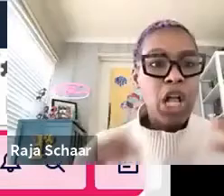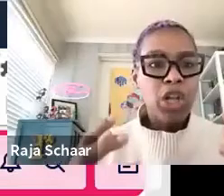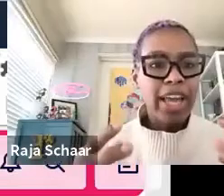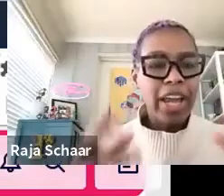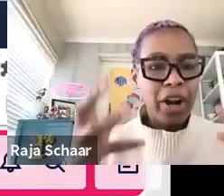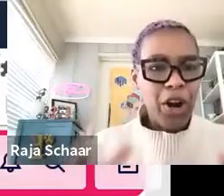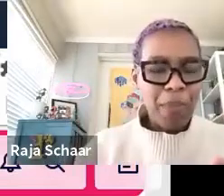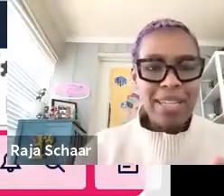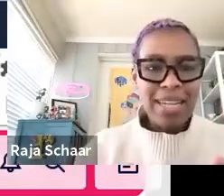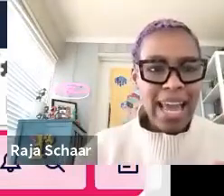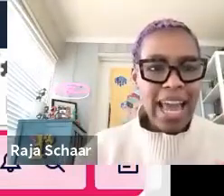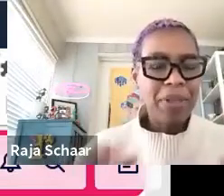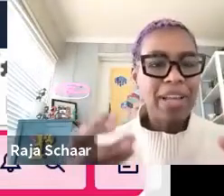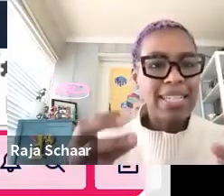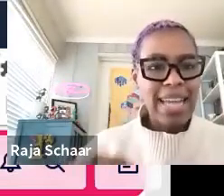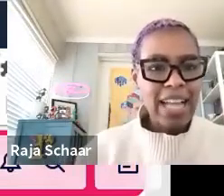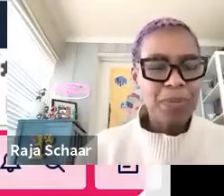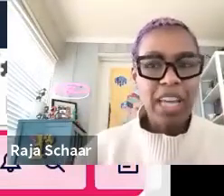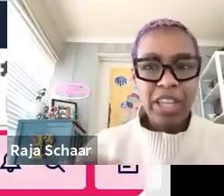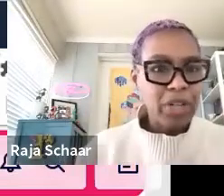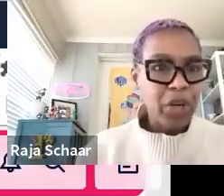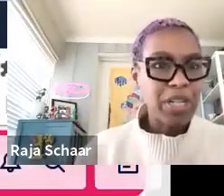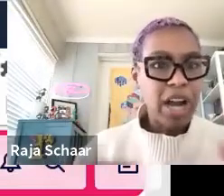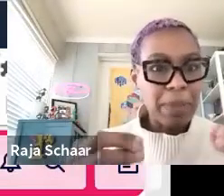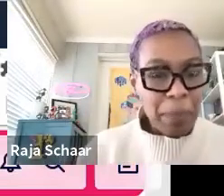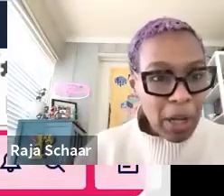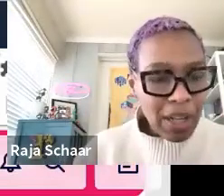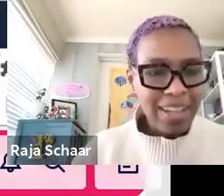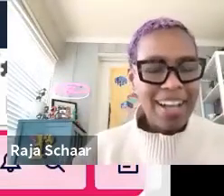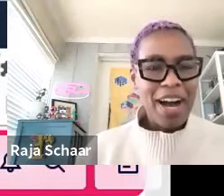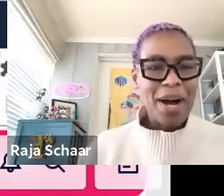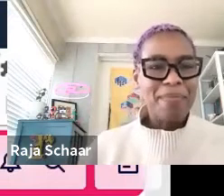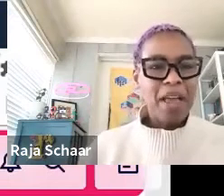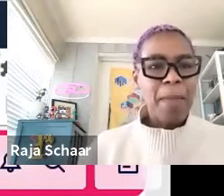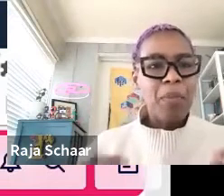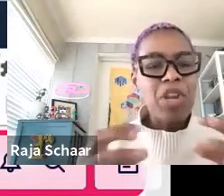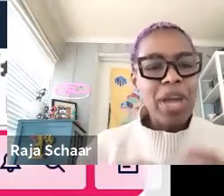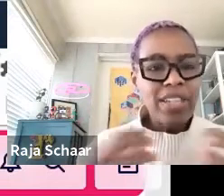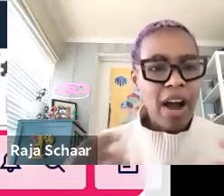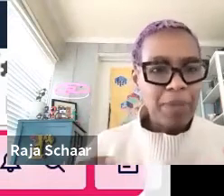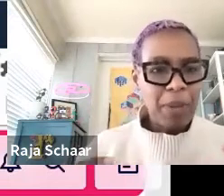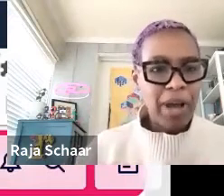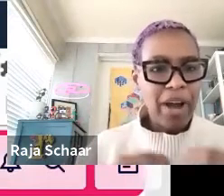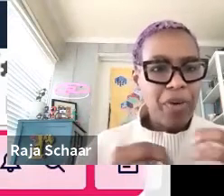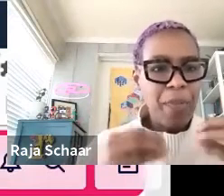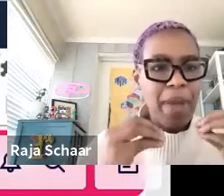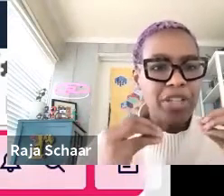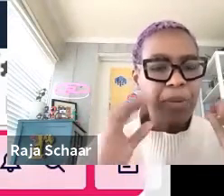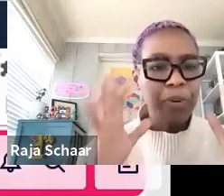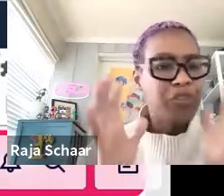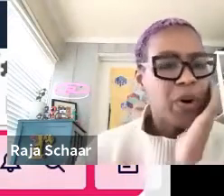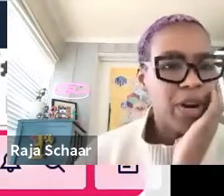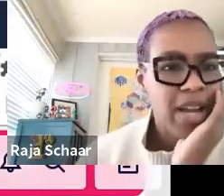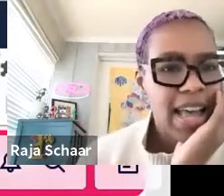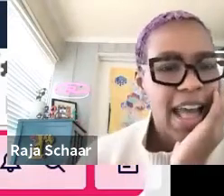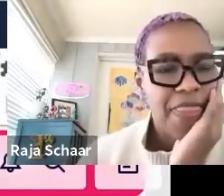by looking at our current present day, we look at stats, we look at literature, we talk to people. But when you can't talk to people, how do you imagine and